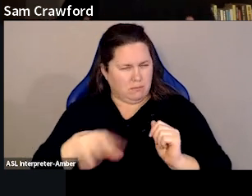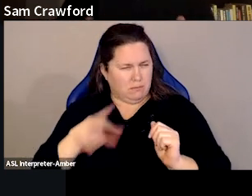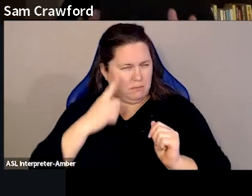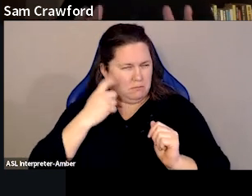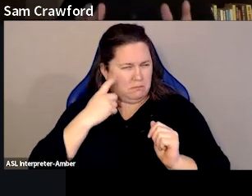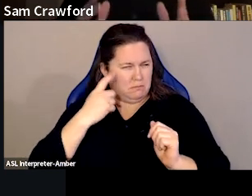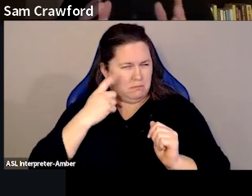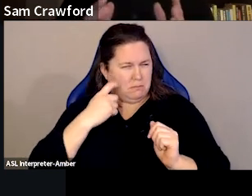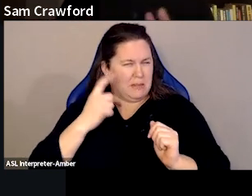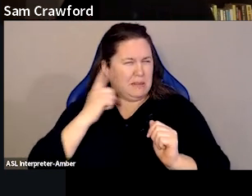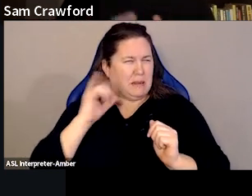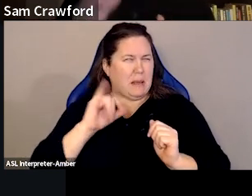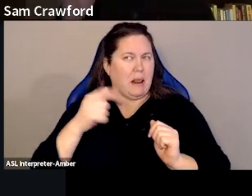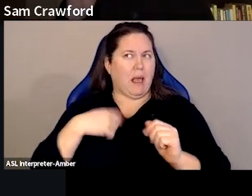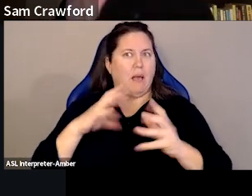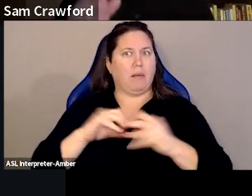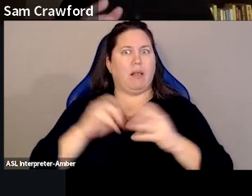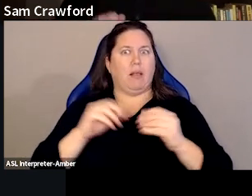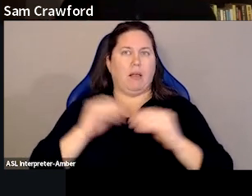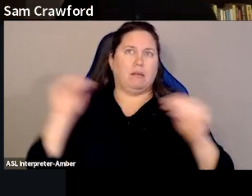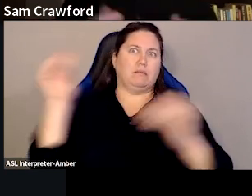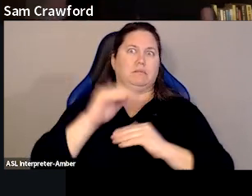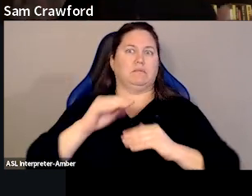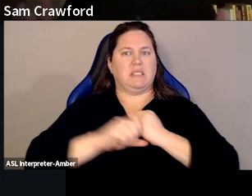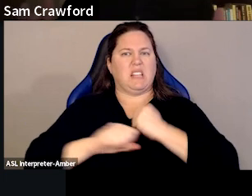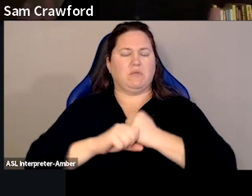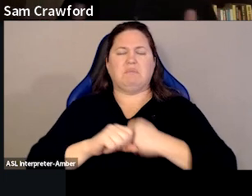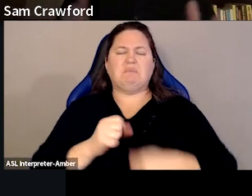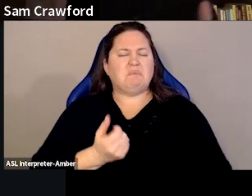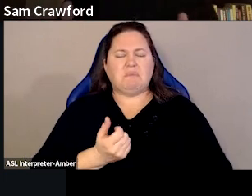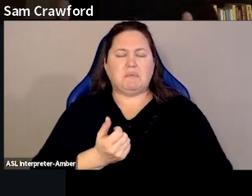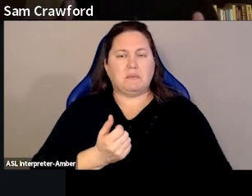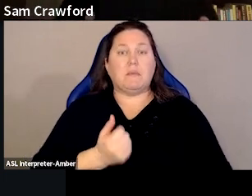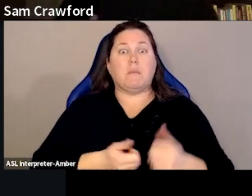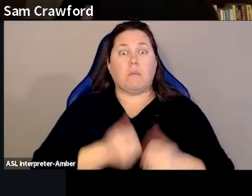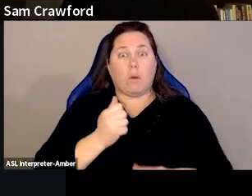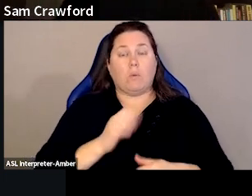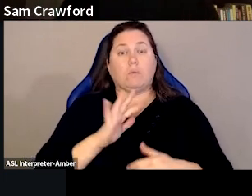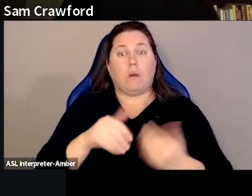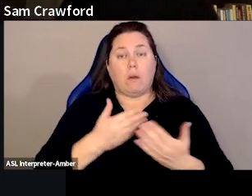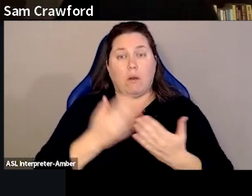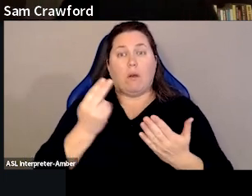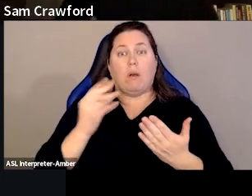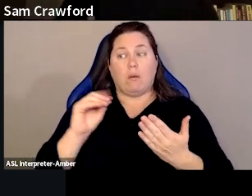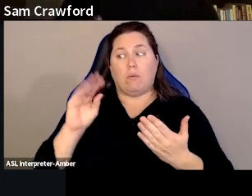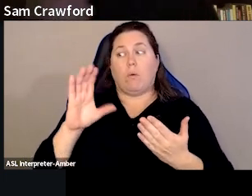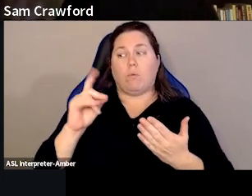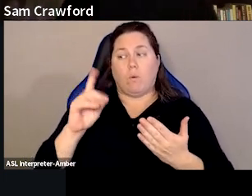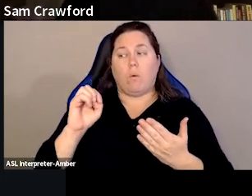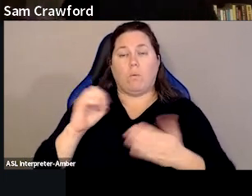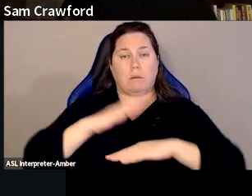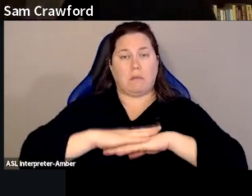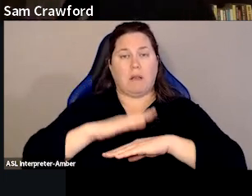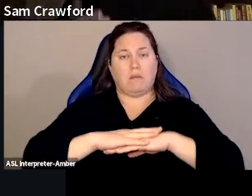exaggerating almost. But most of, if not all of these no-code platforms that I'm talking about have